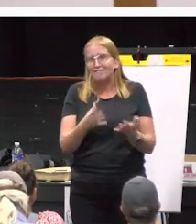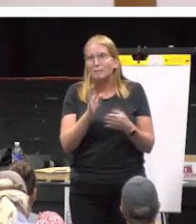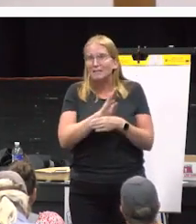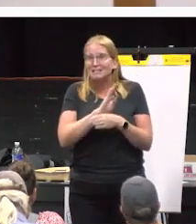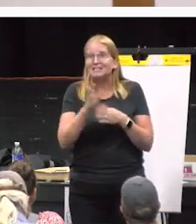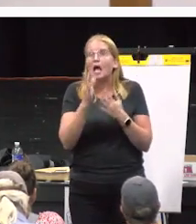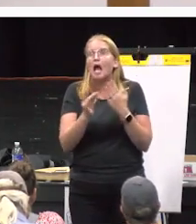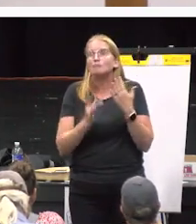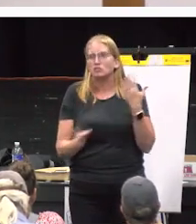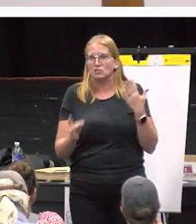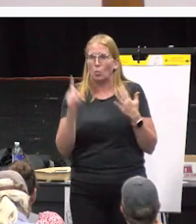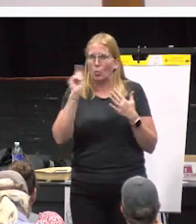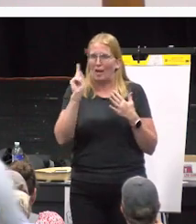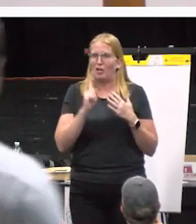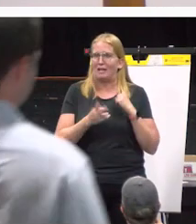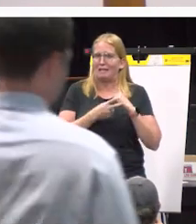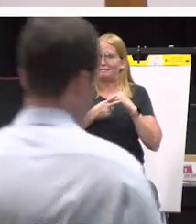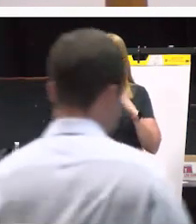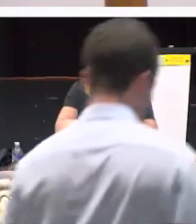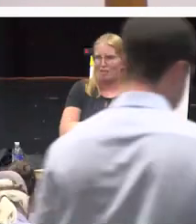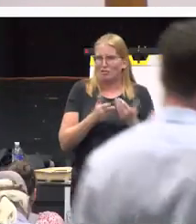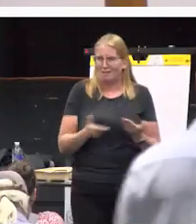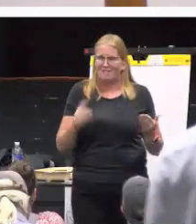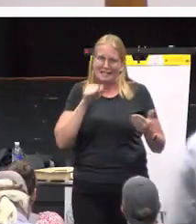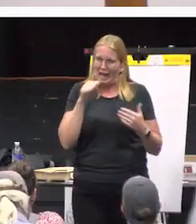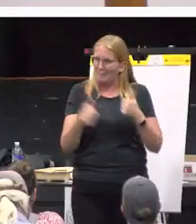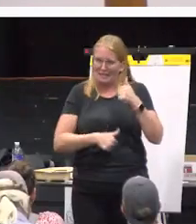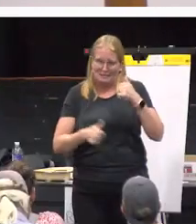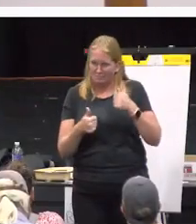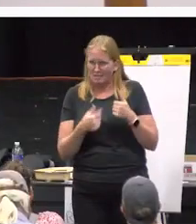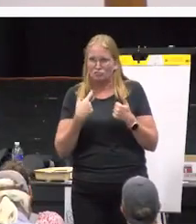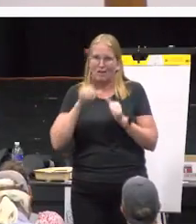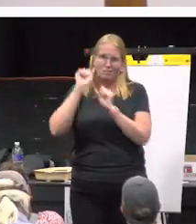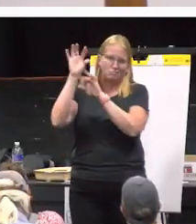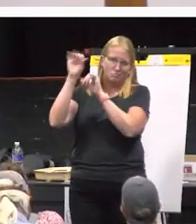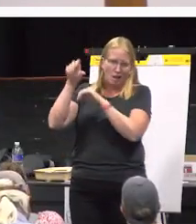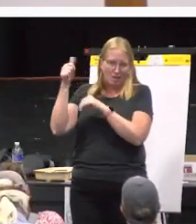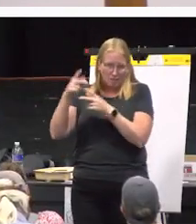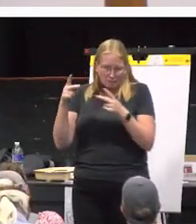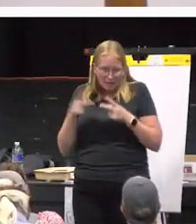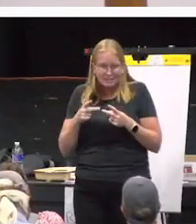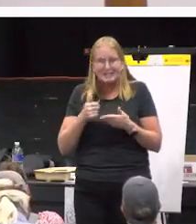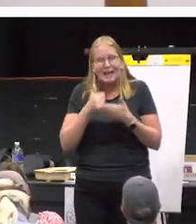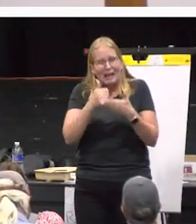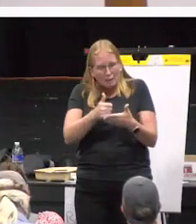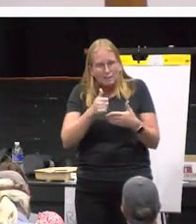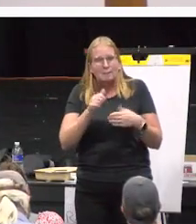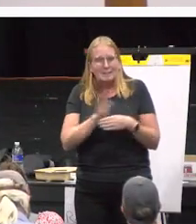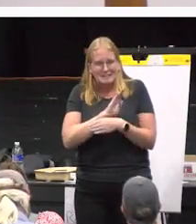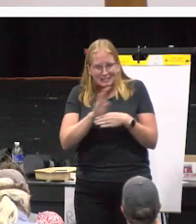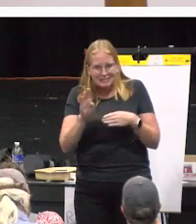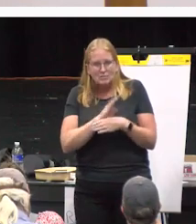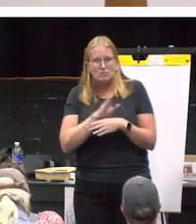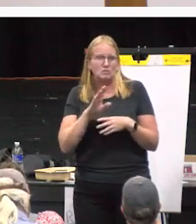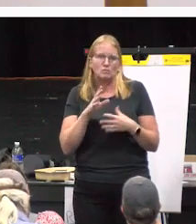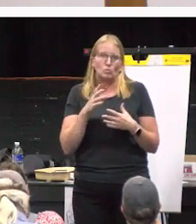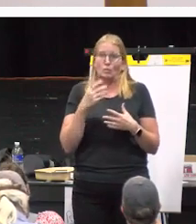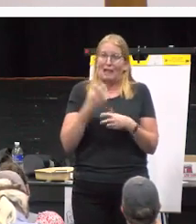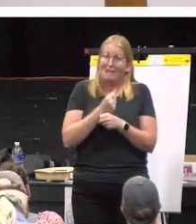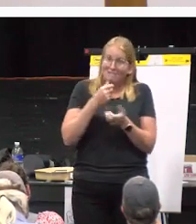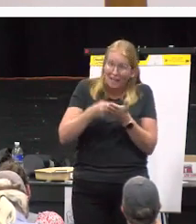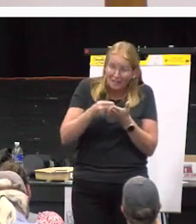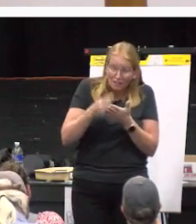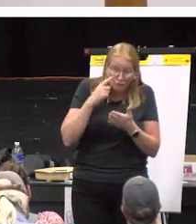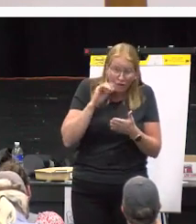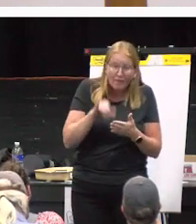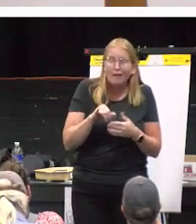inventory space are being led by individual homeowners, merchants, and building owners who often lack access to public funding resources